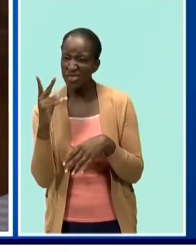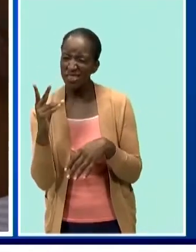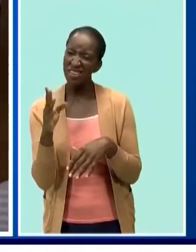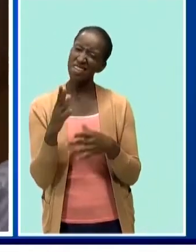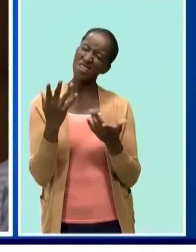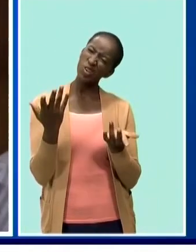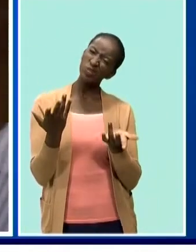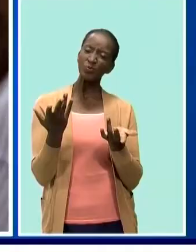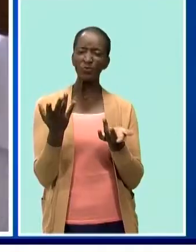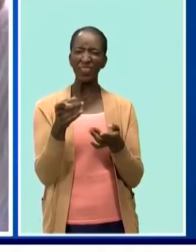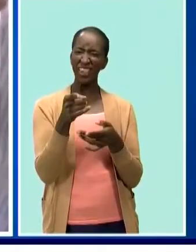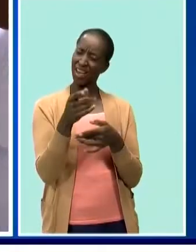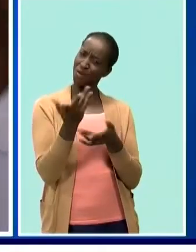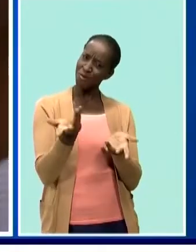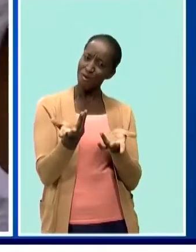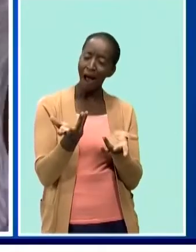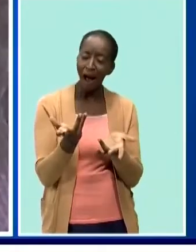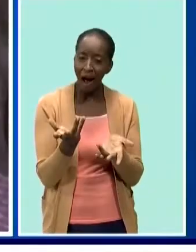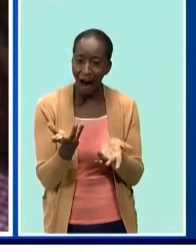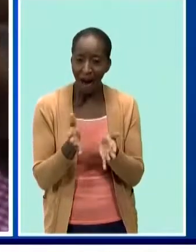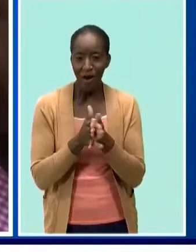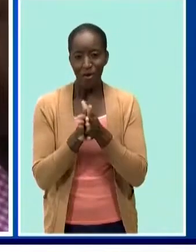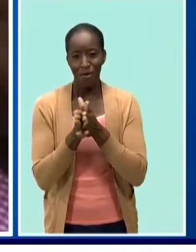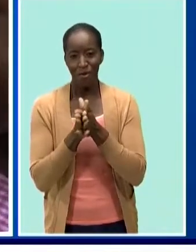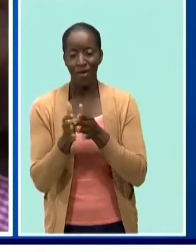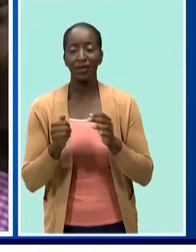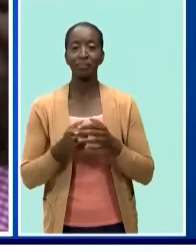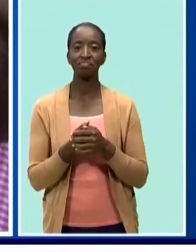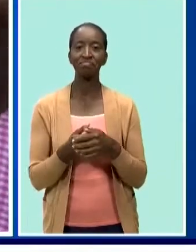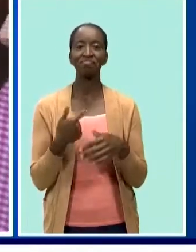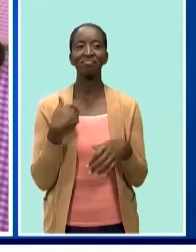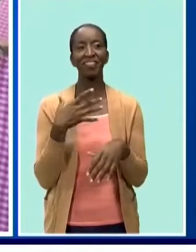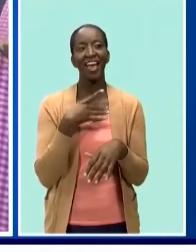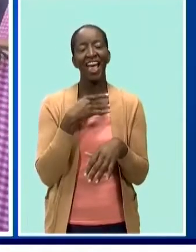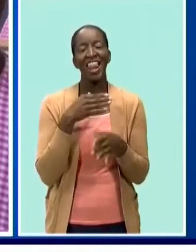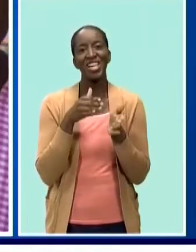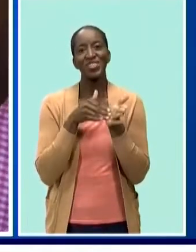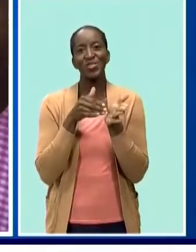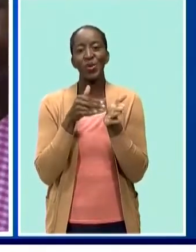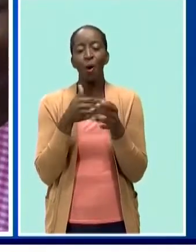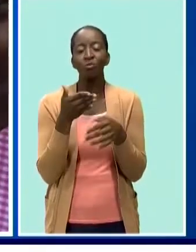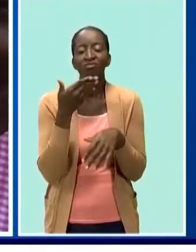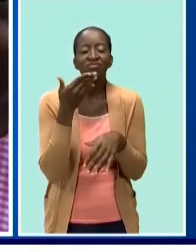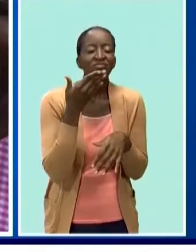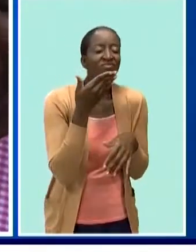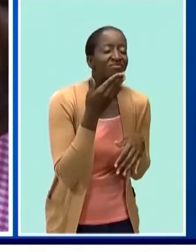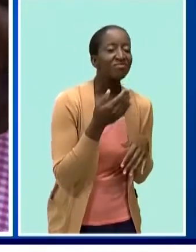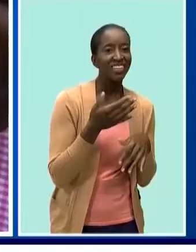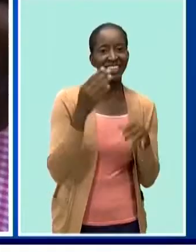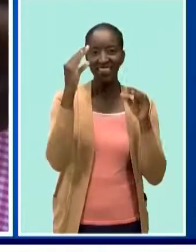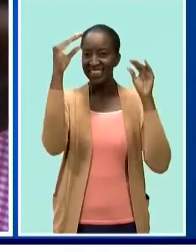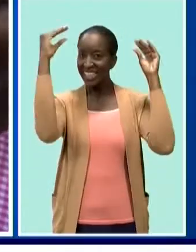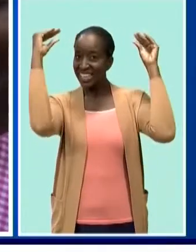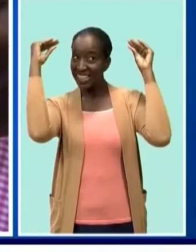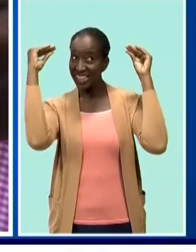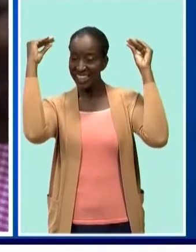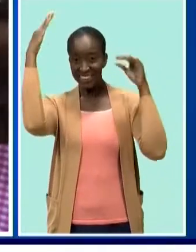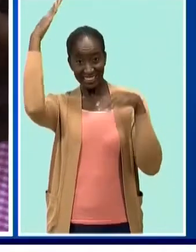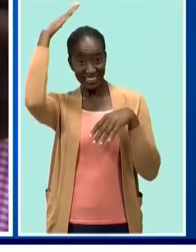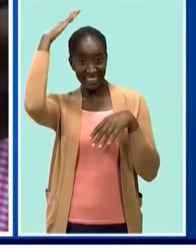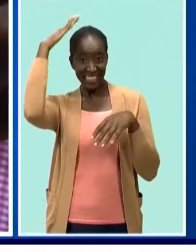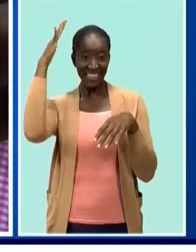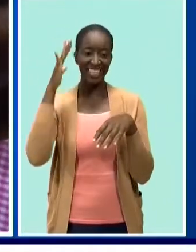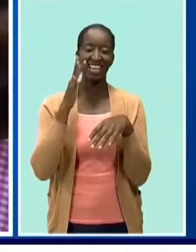lot. So that's why I came here. I like the soaps, how they smell. I like the tie-dye hats, and I like they